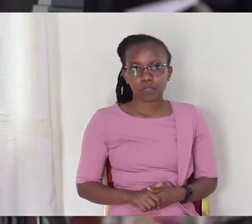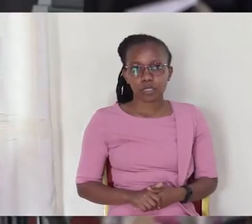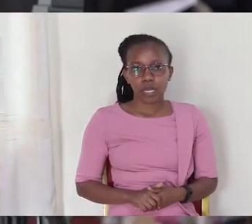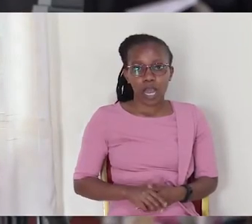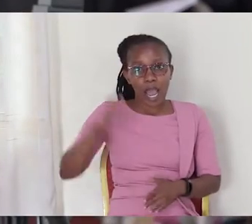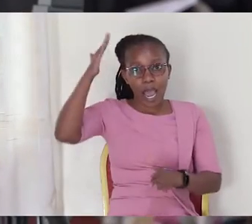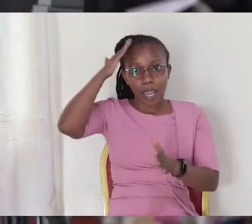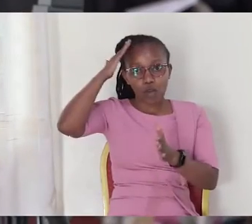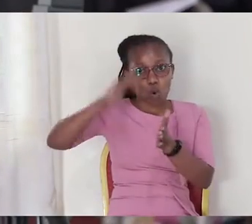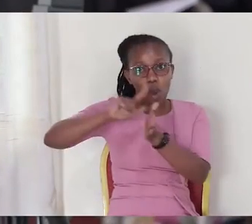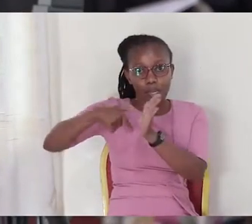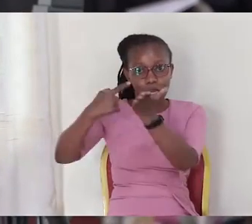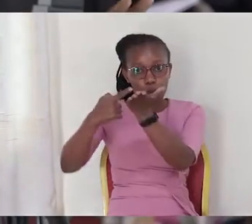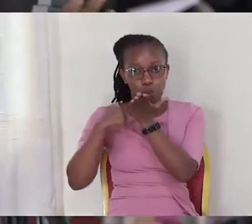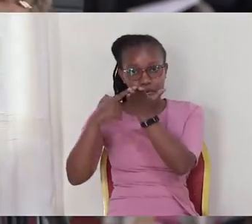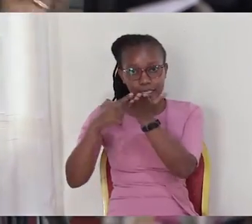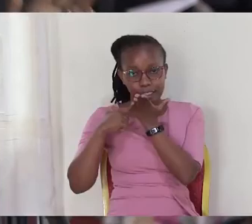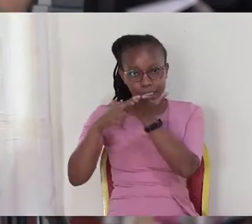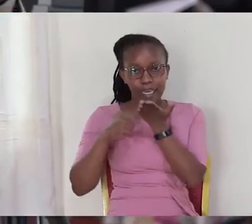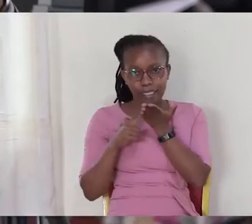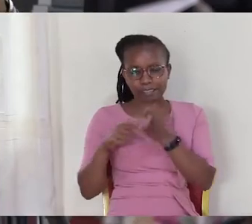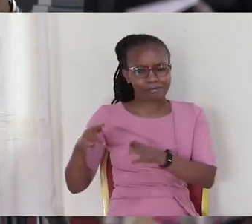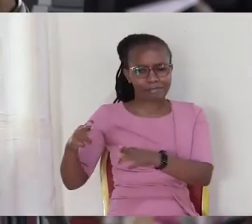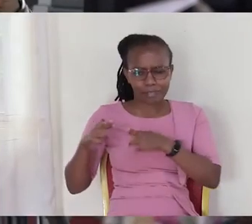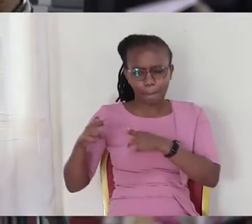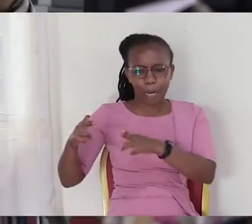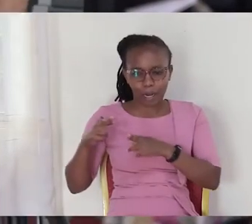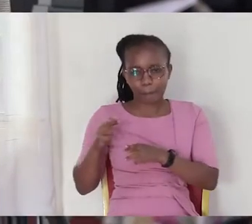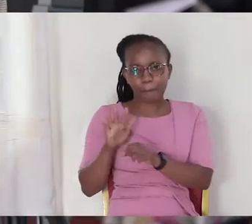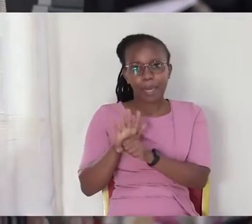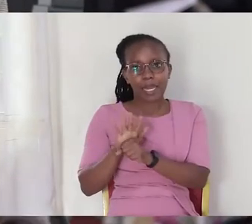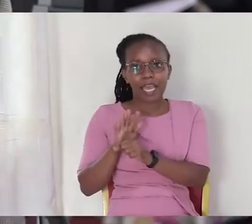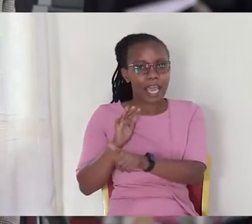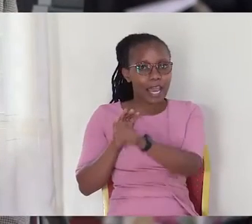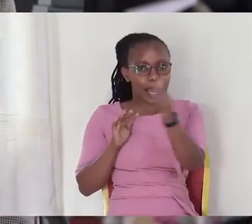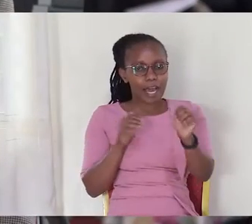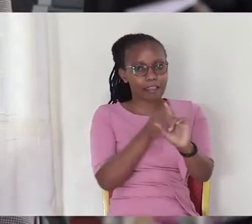is there were serious acts of rape and other forms of violence